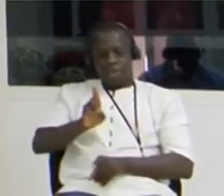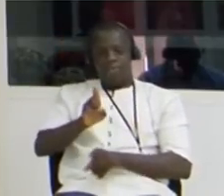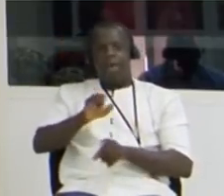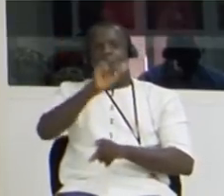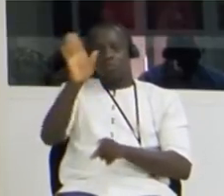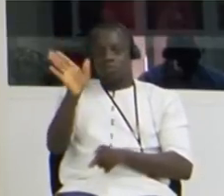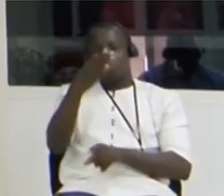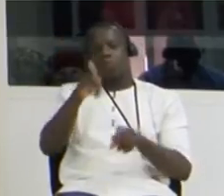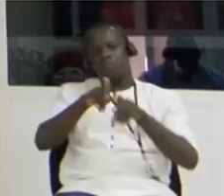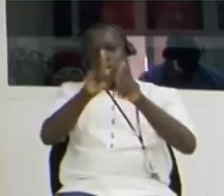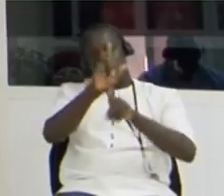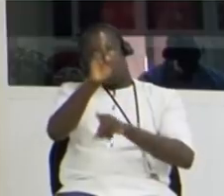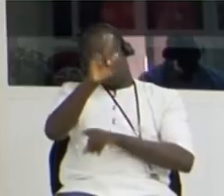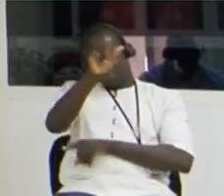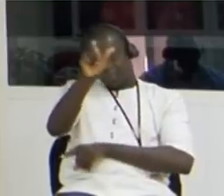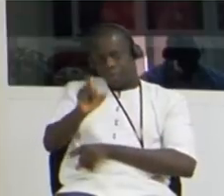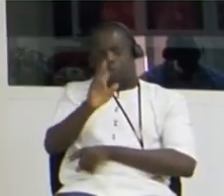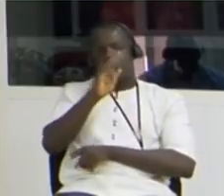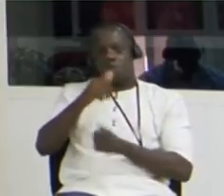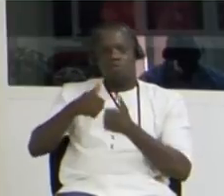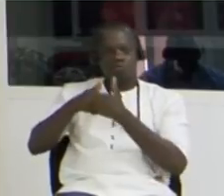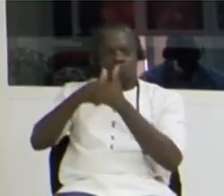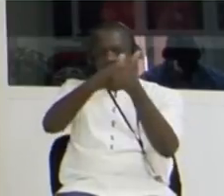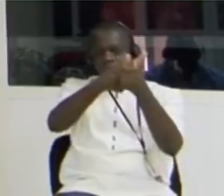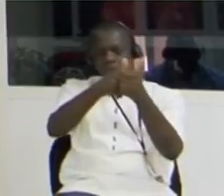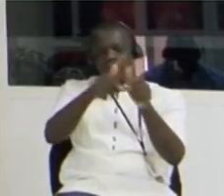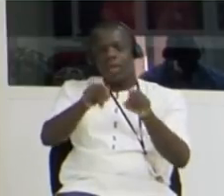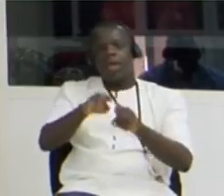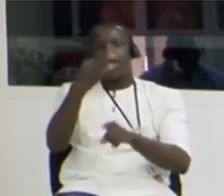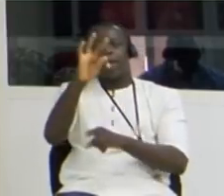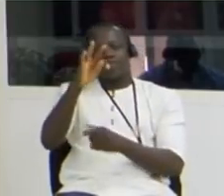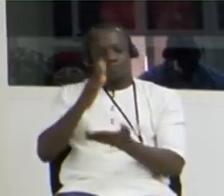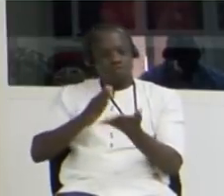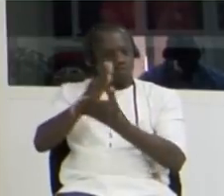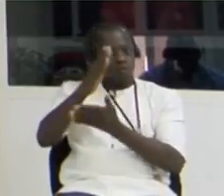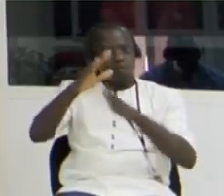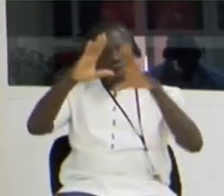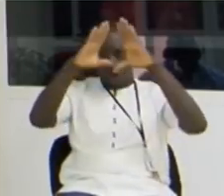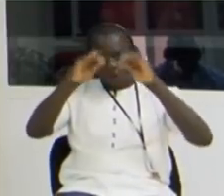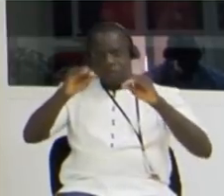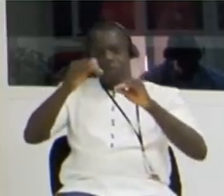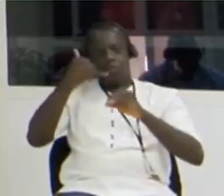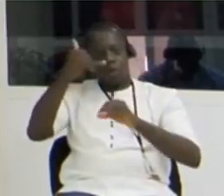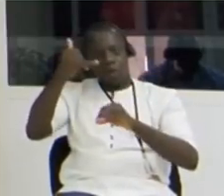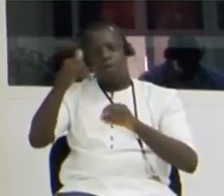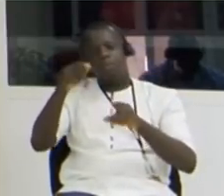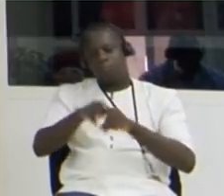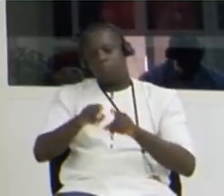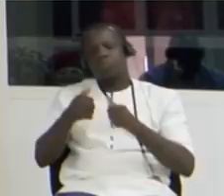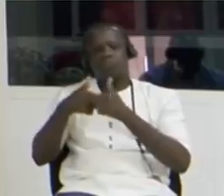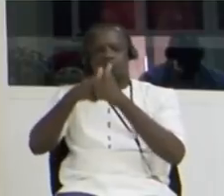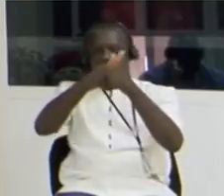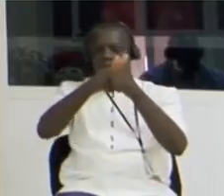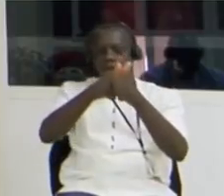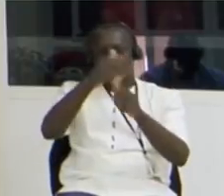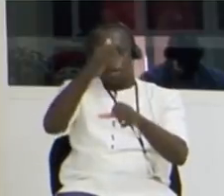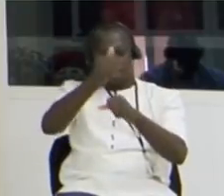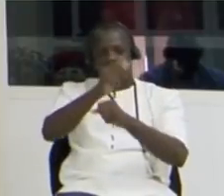chaperone. They always go with a chaperone if it's through the office. What would be the level